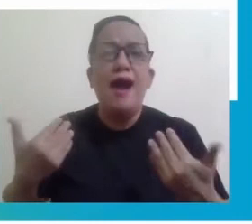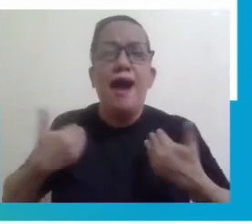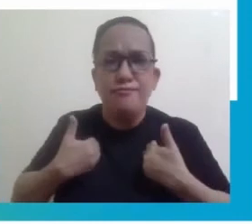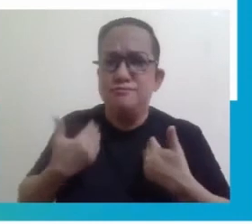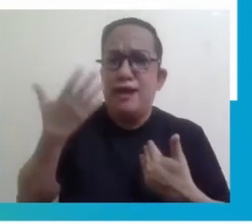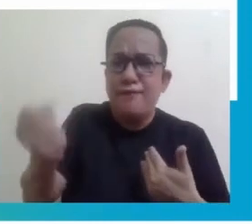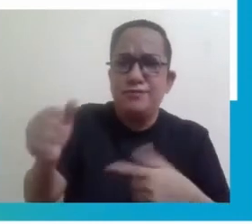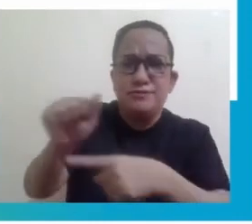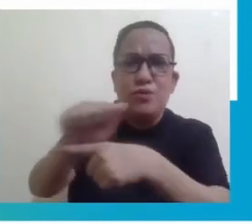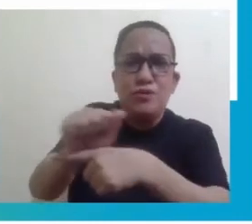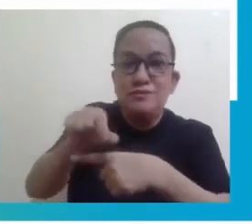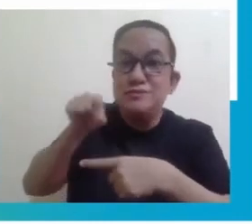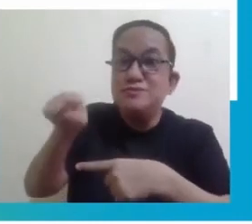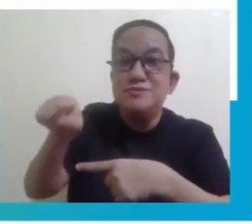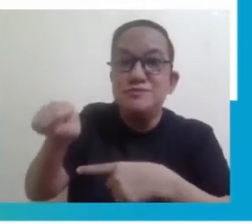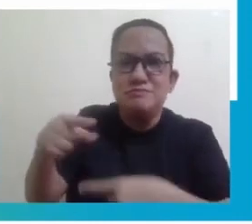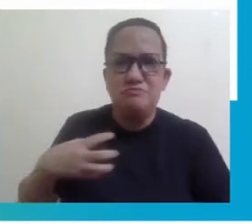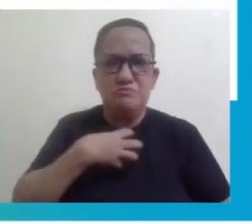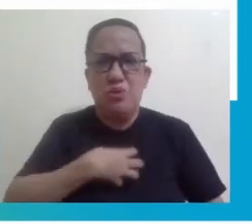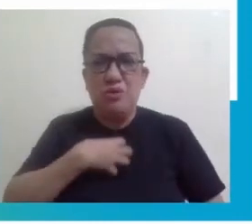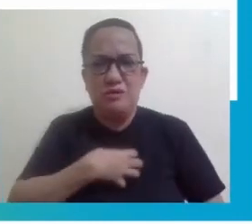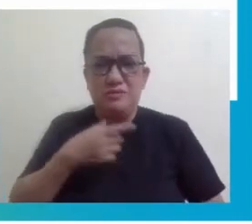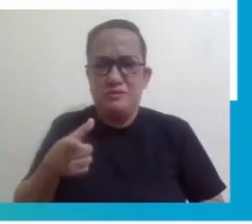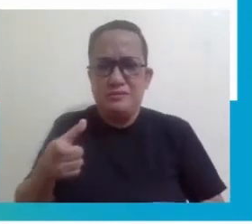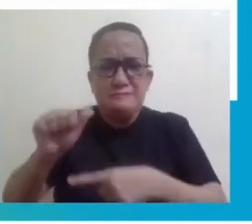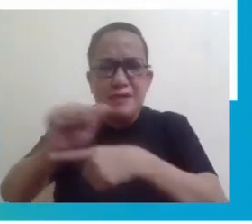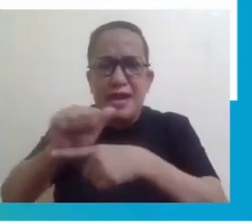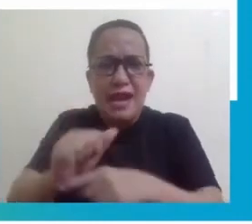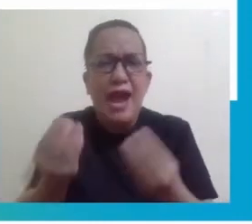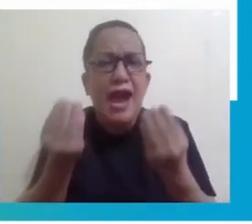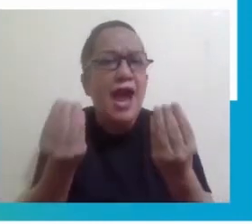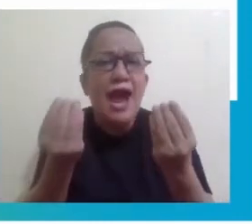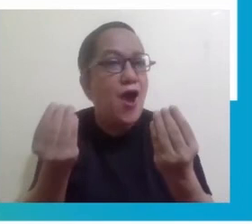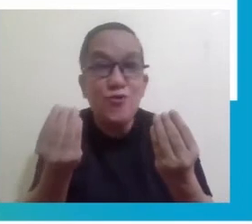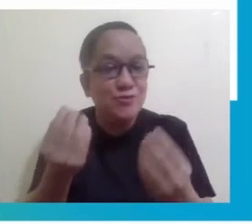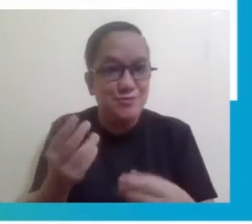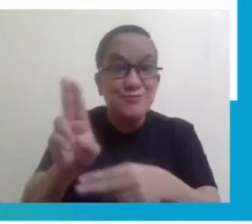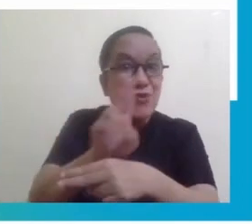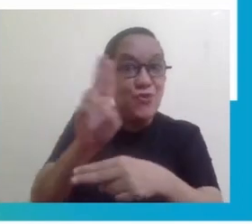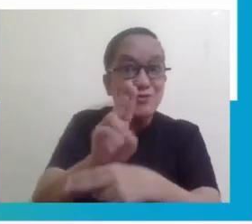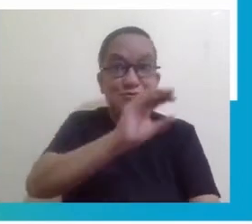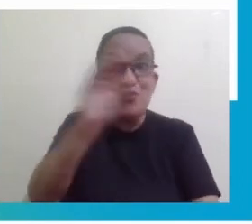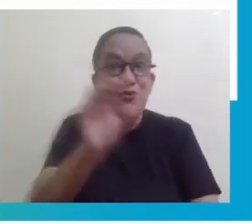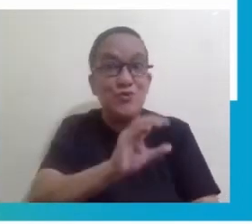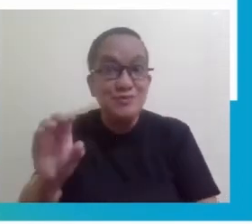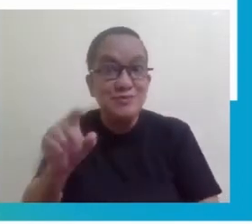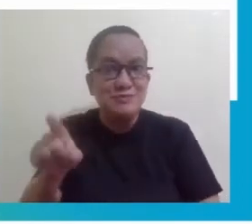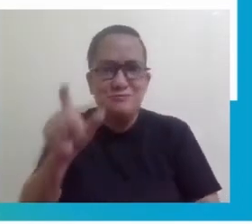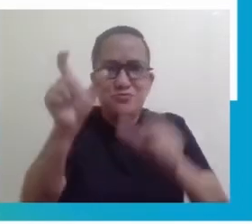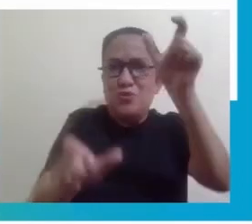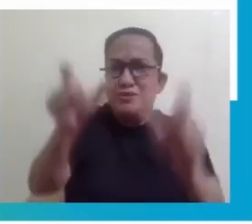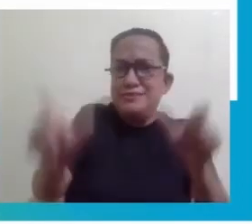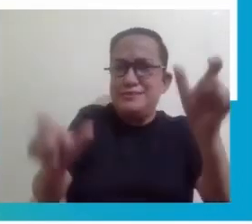on how to use Zoom, and we have made sure affected people had access to laptops. With the support